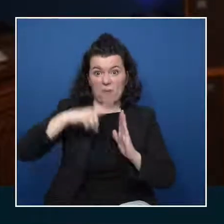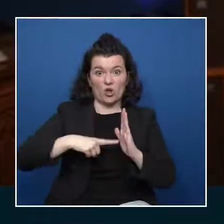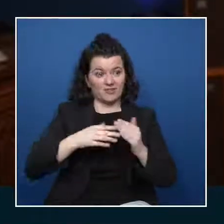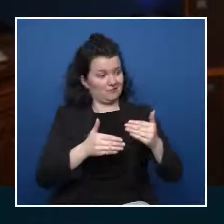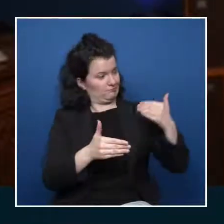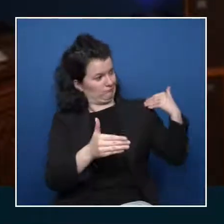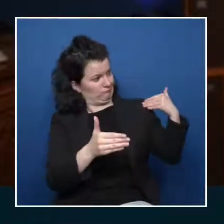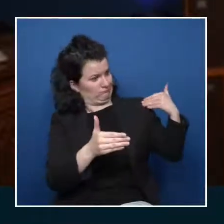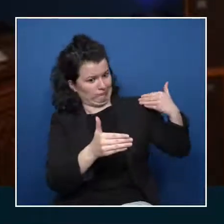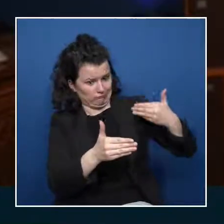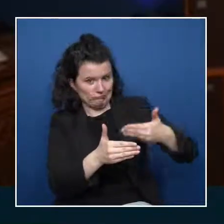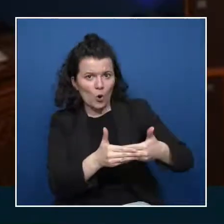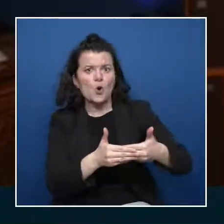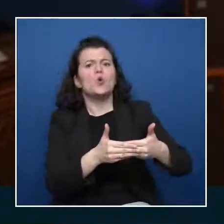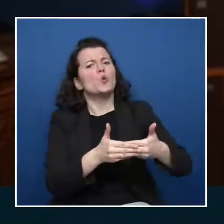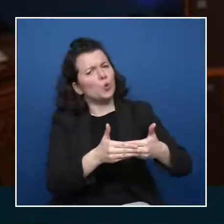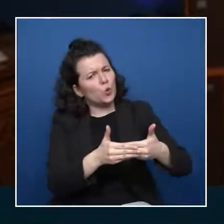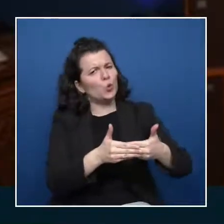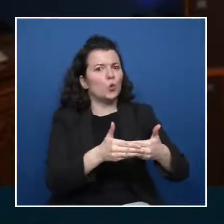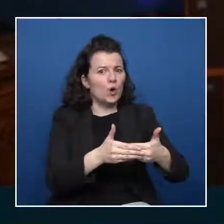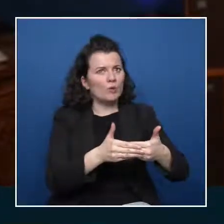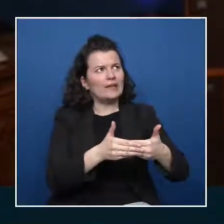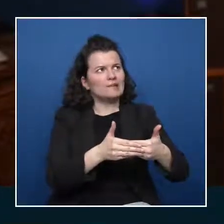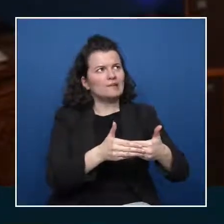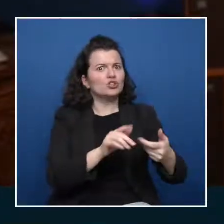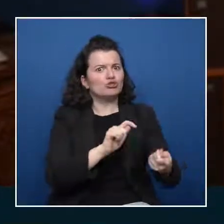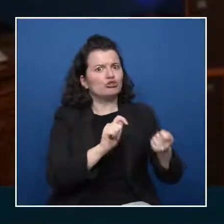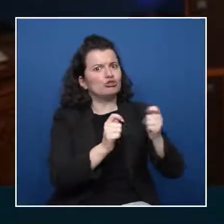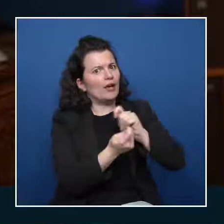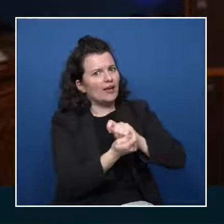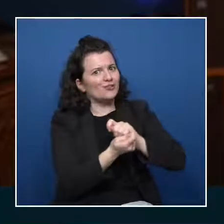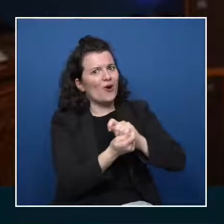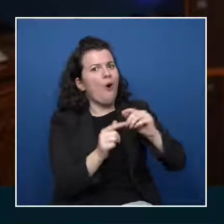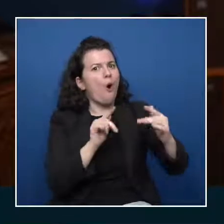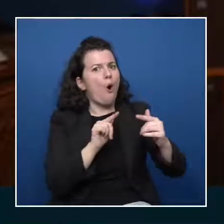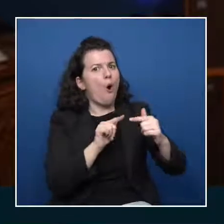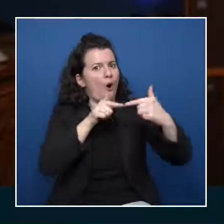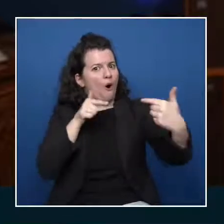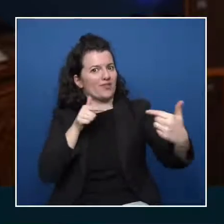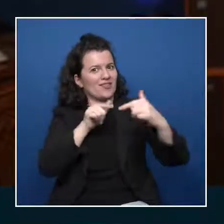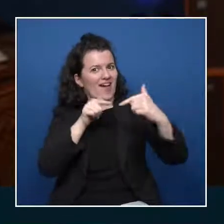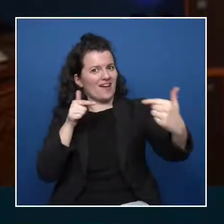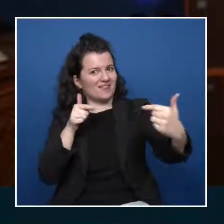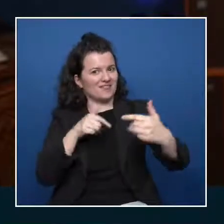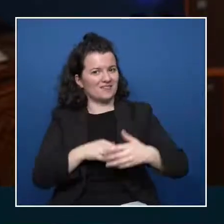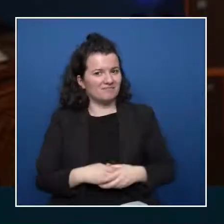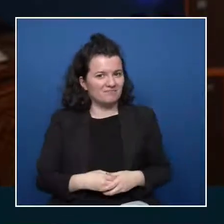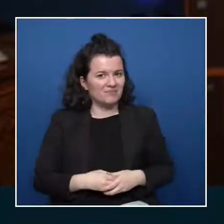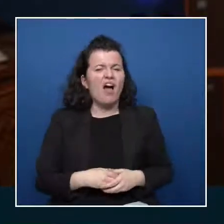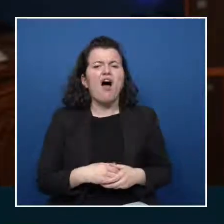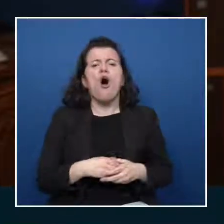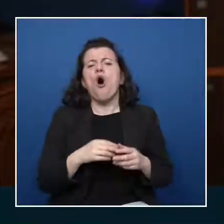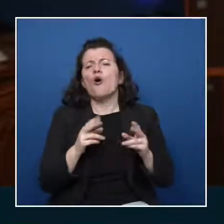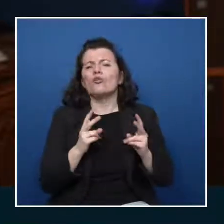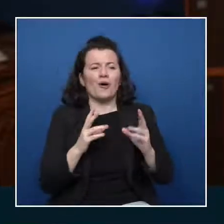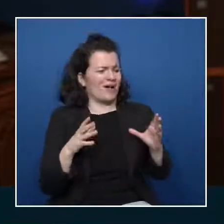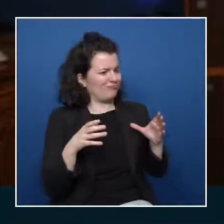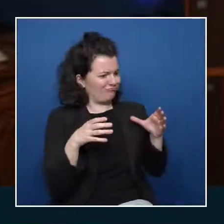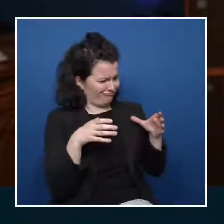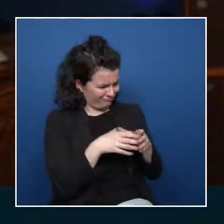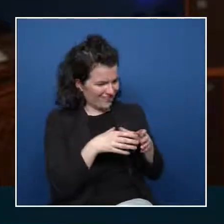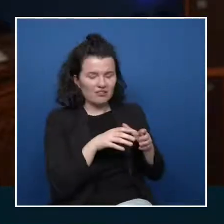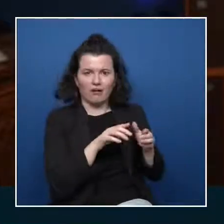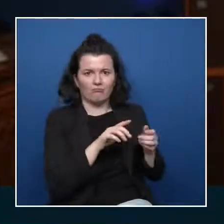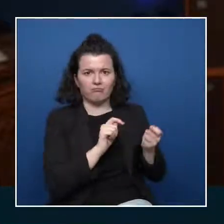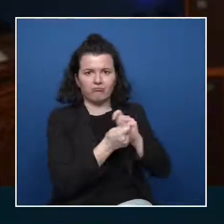meetups. But besides taking things away from events, from the things we love from events, it has also offered us the